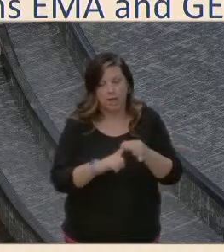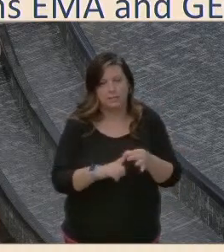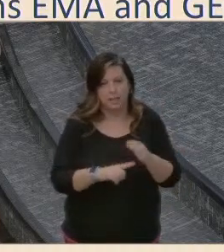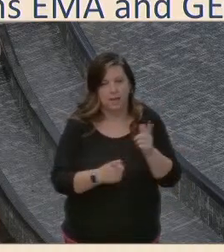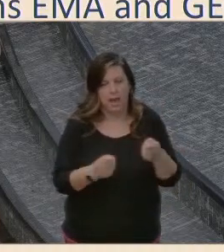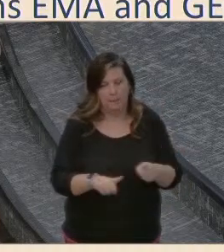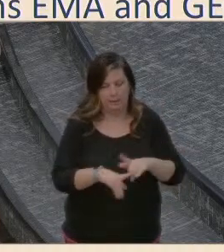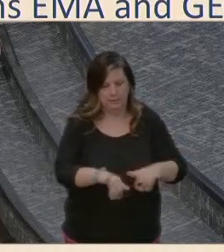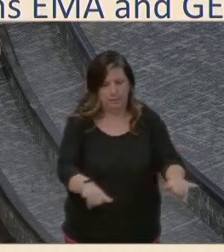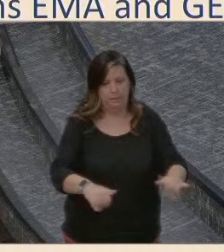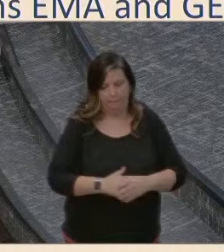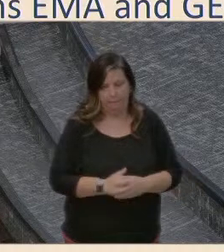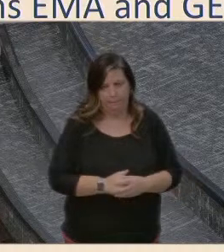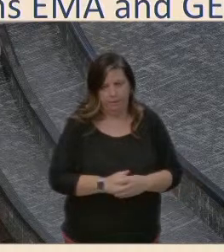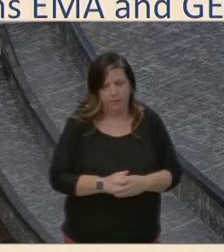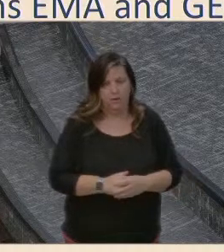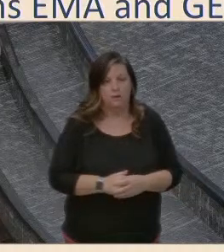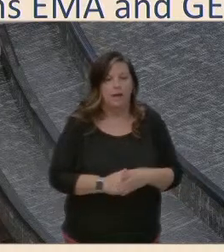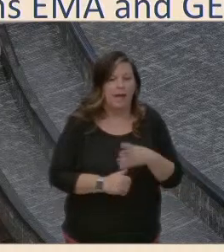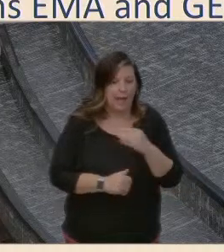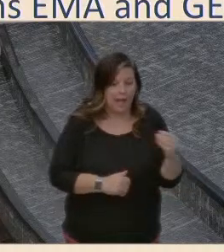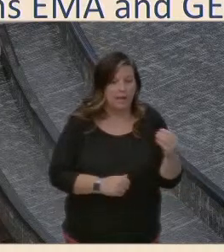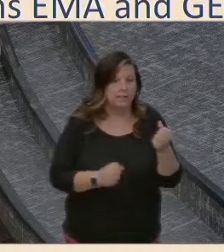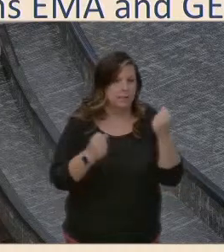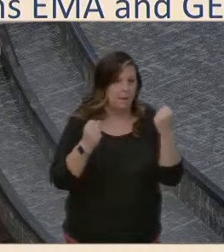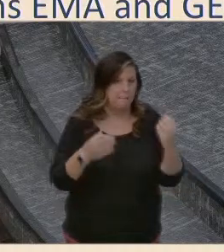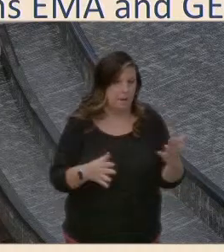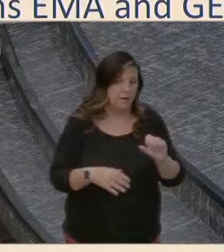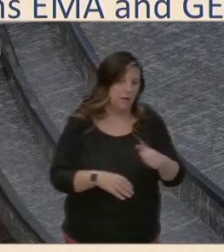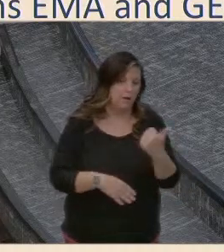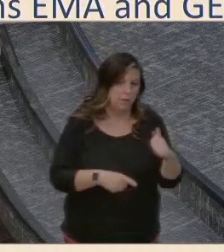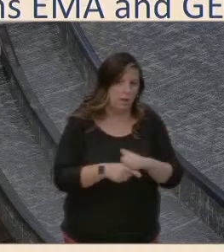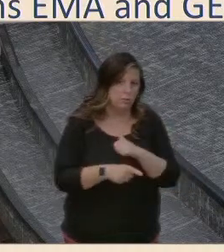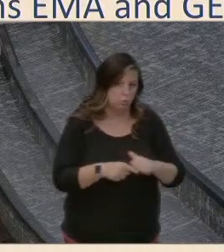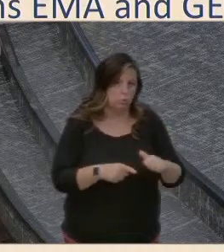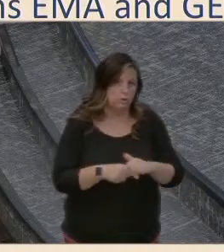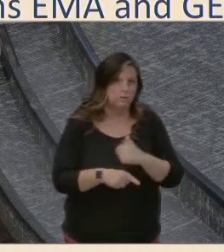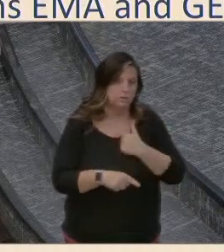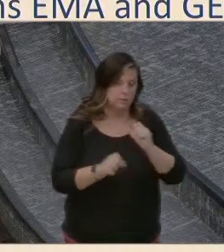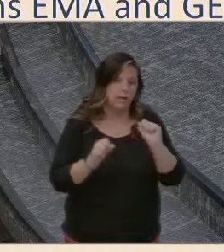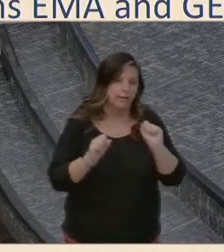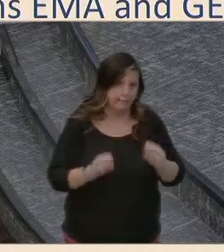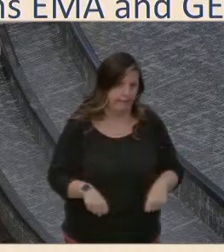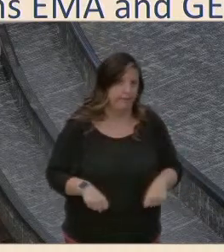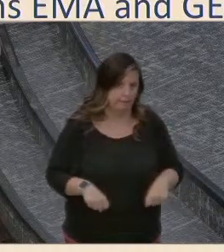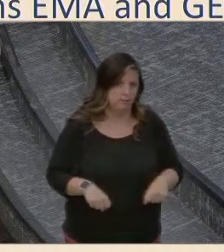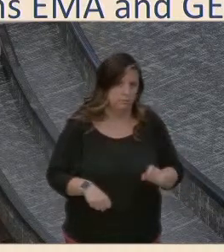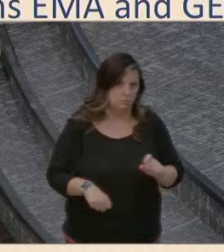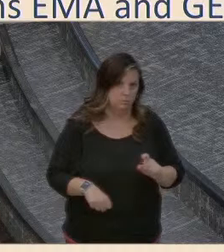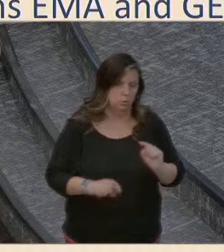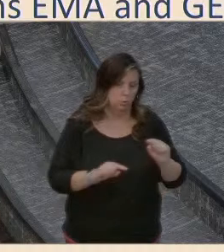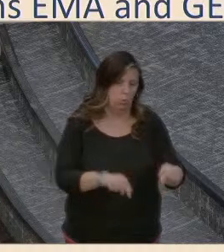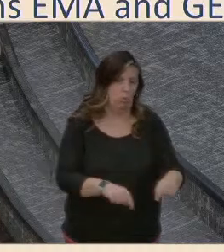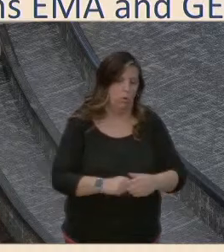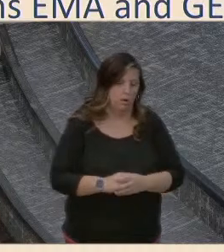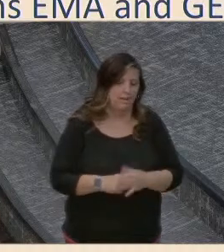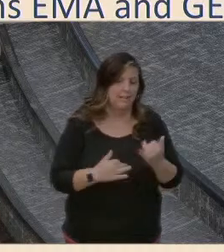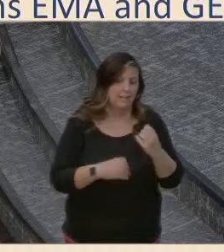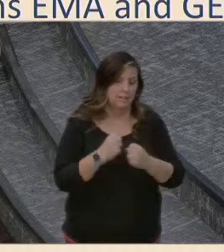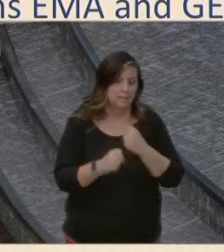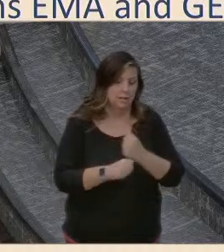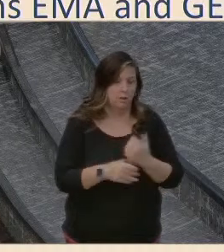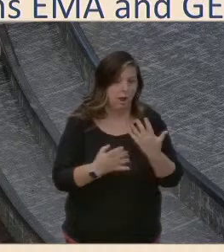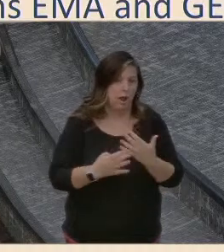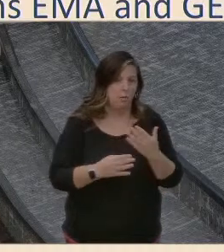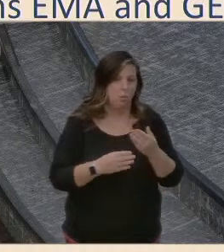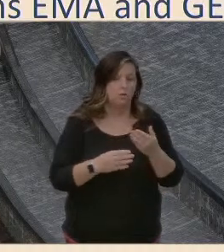then as many as the other drills as I can possibly be at. I'll also plan on this year conducting staff